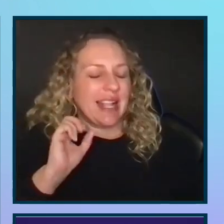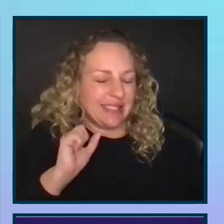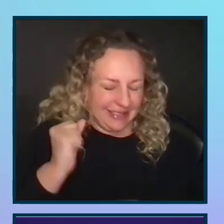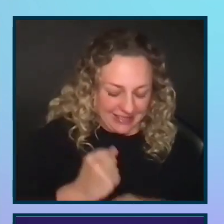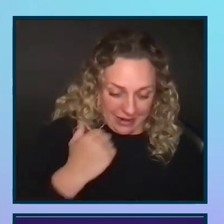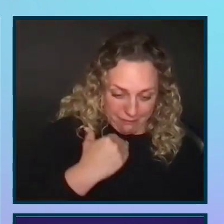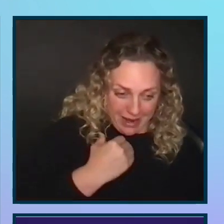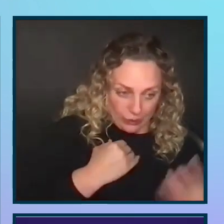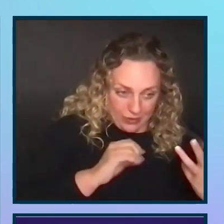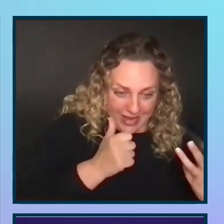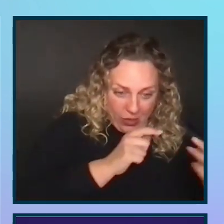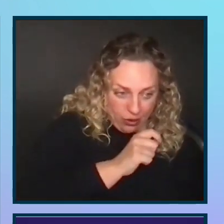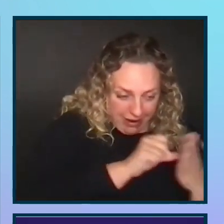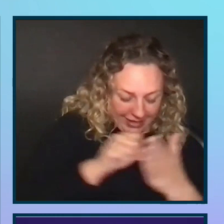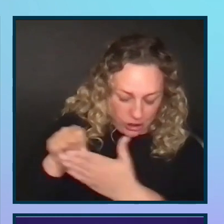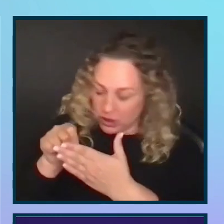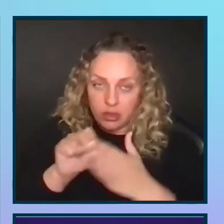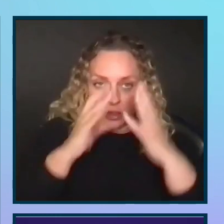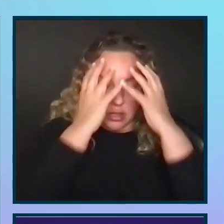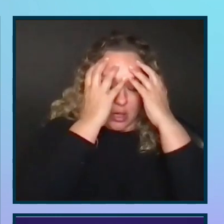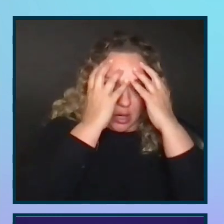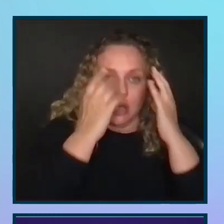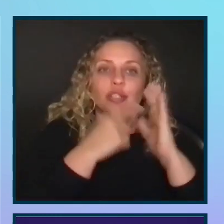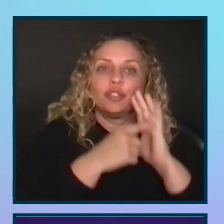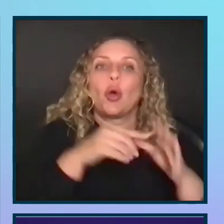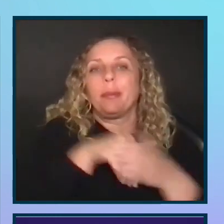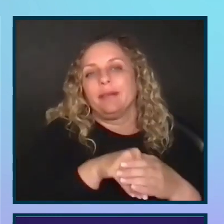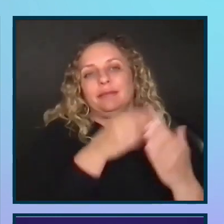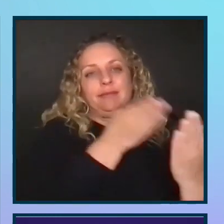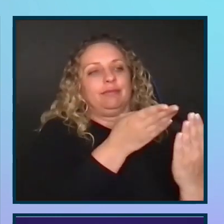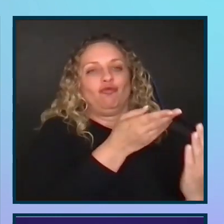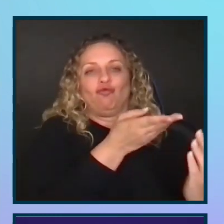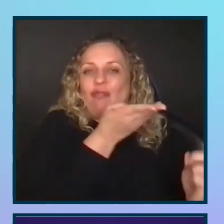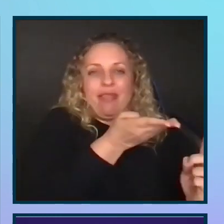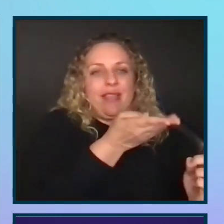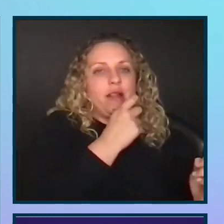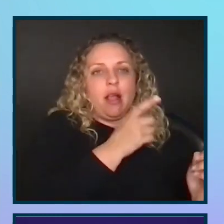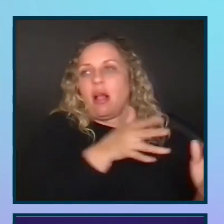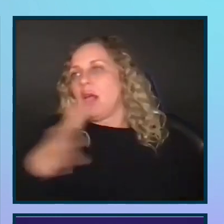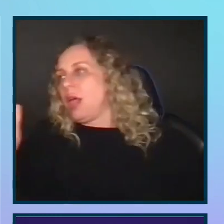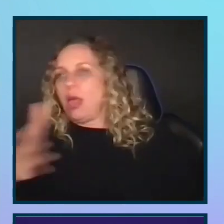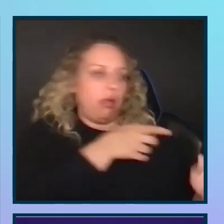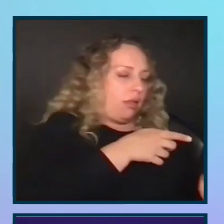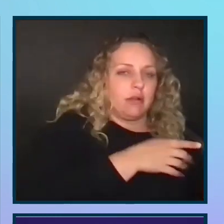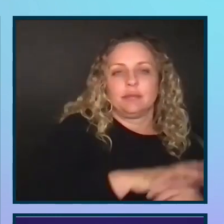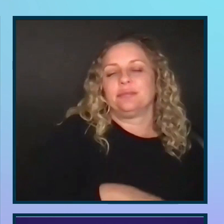other pages? Oh my God. Make sure you're showing them in context. 9, use clear